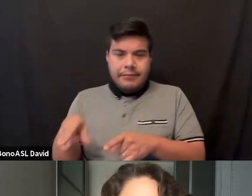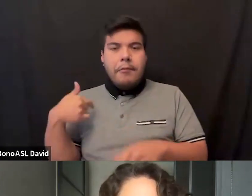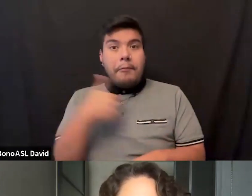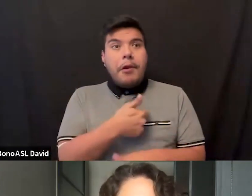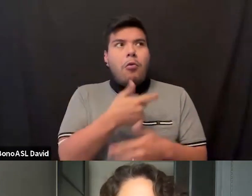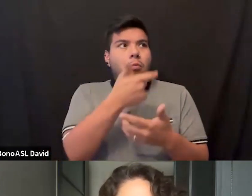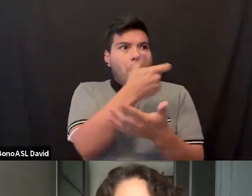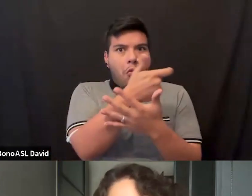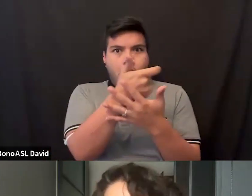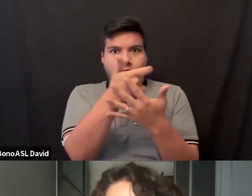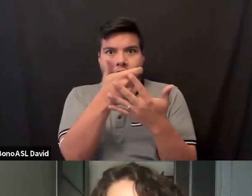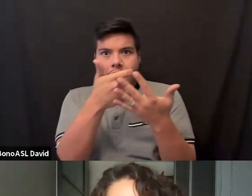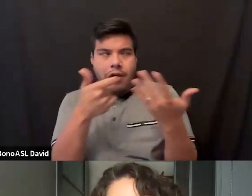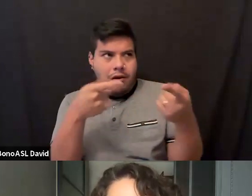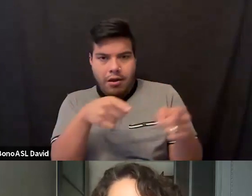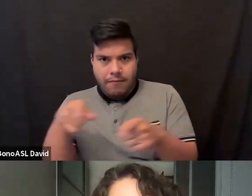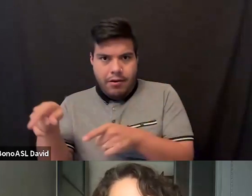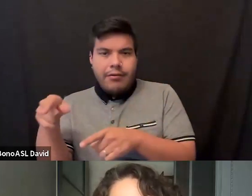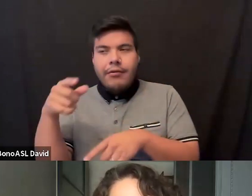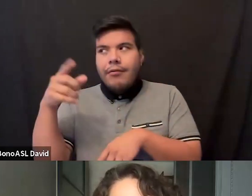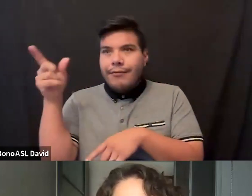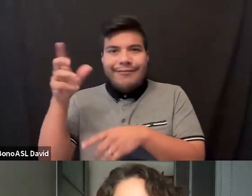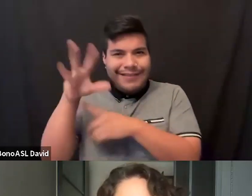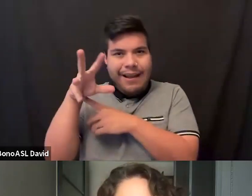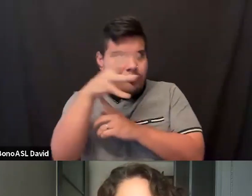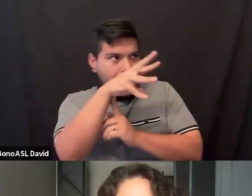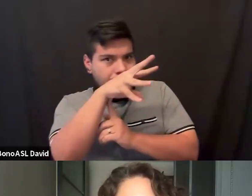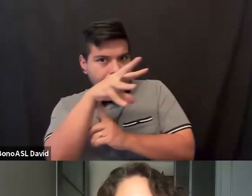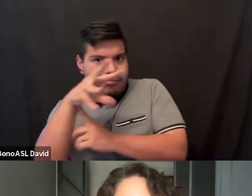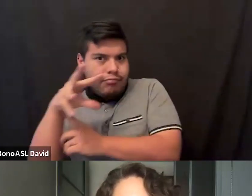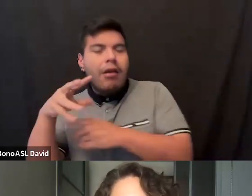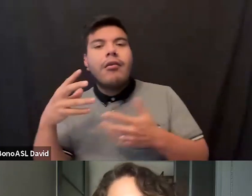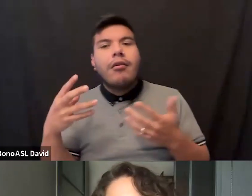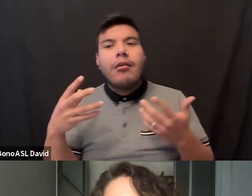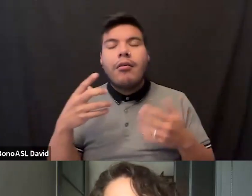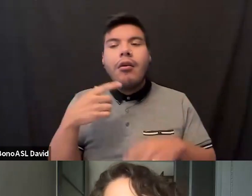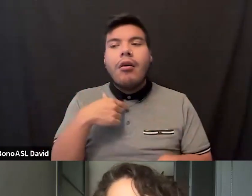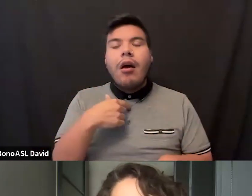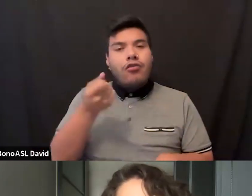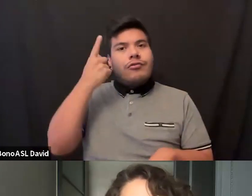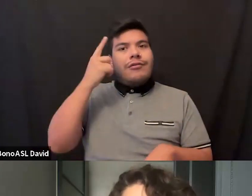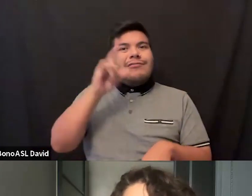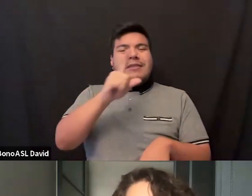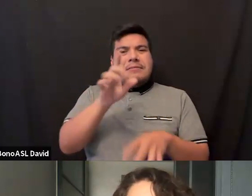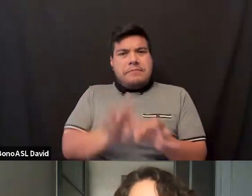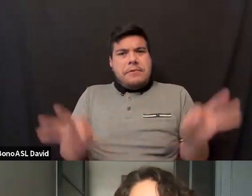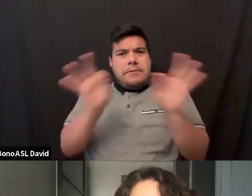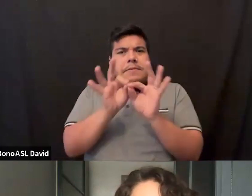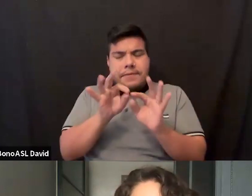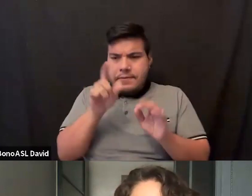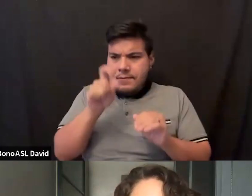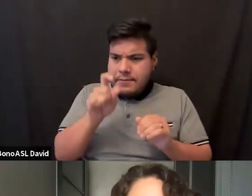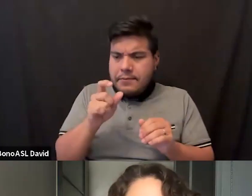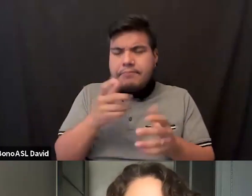is going on. The camera is just there observing. And when I understood that it was important to speak with